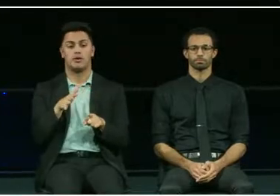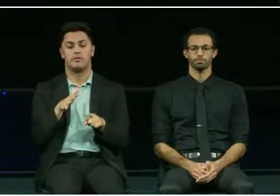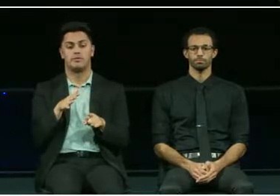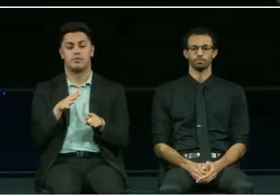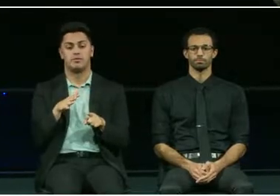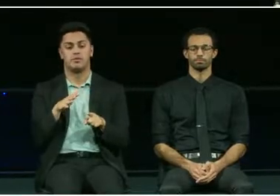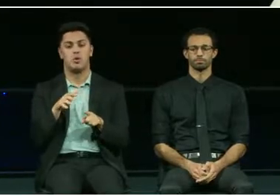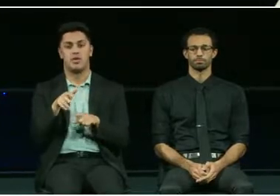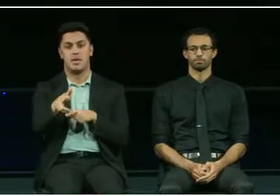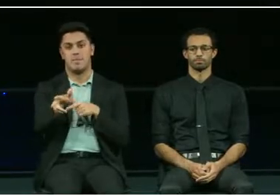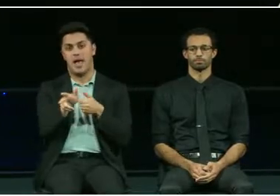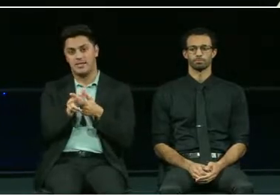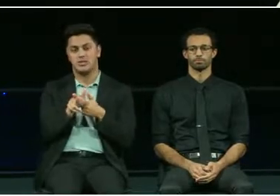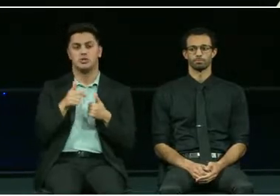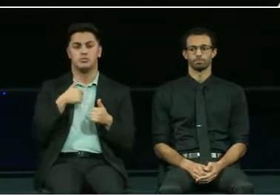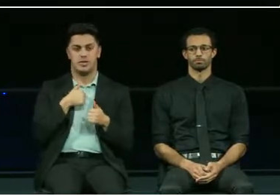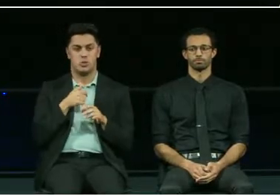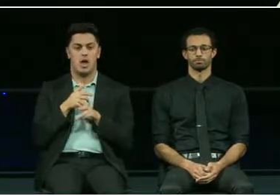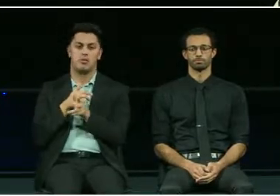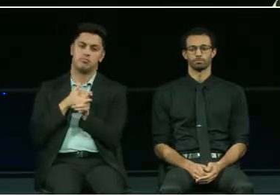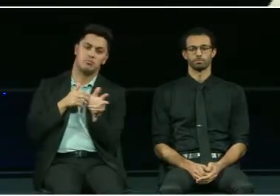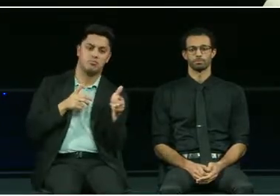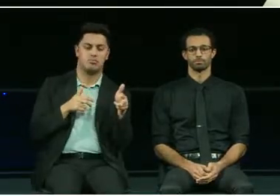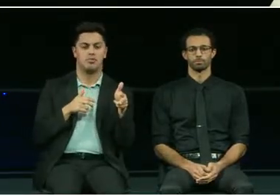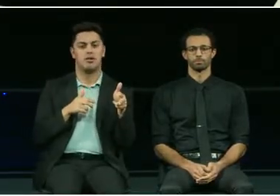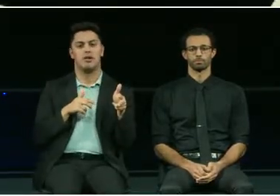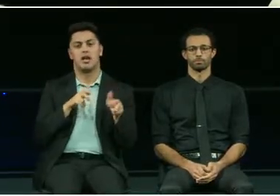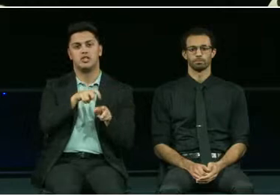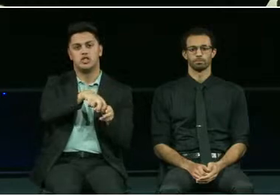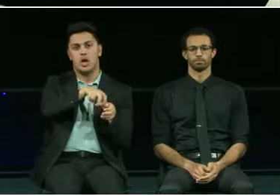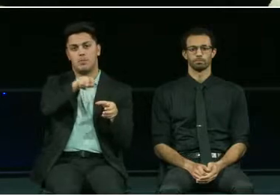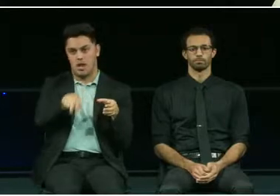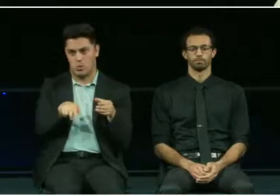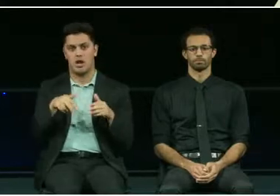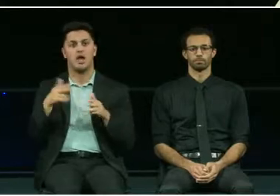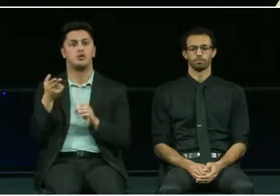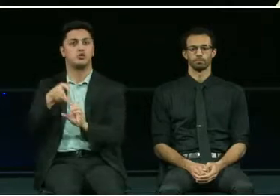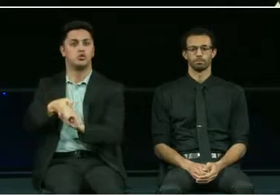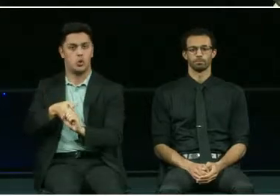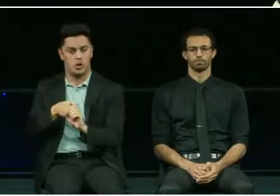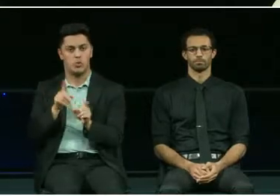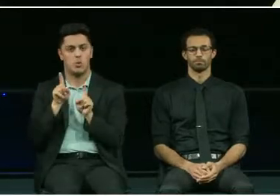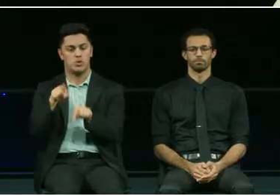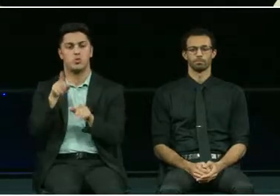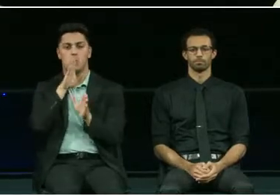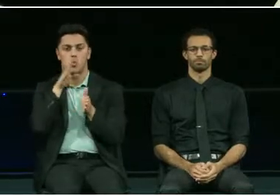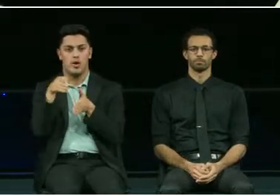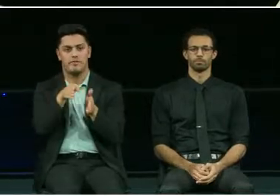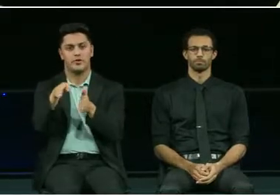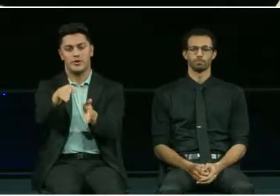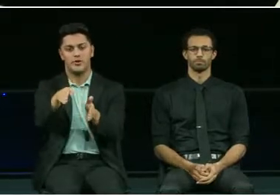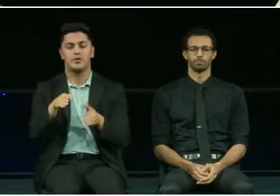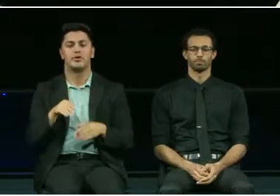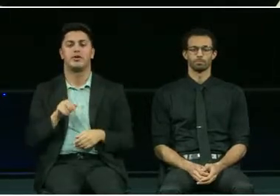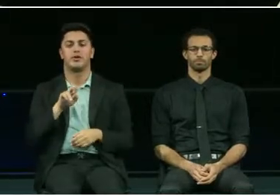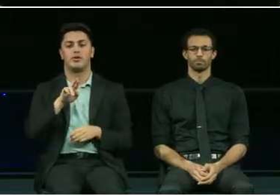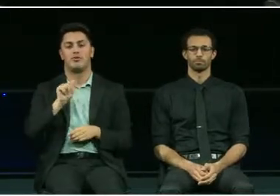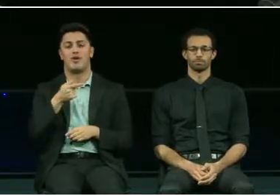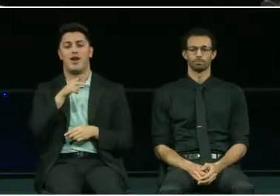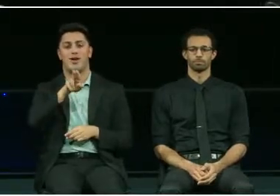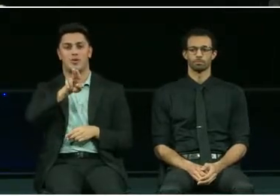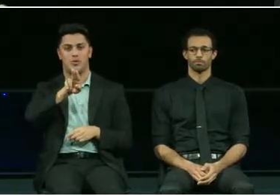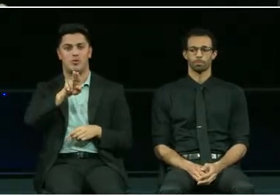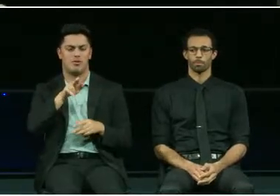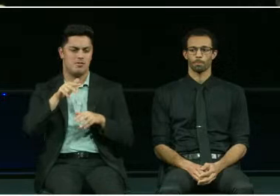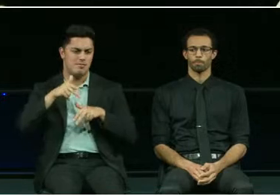beckoned to me, so I pulled my car over to the left and jumped out, and I went and joined them. We went down to the river, and Raghu ran in full